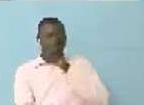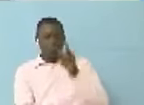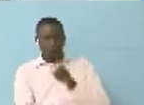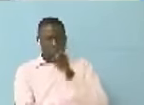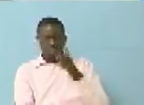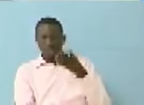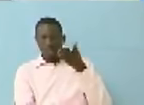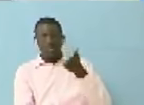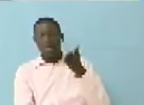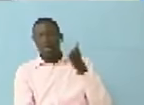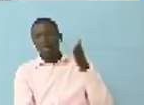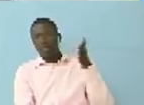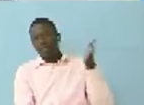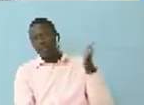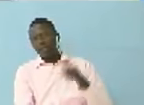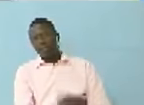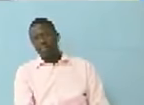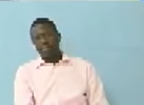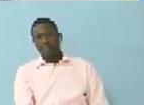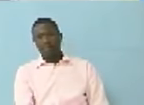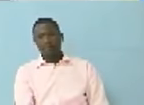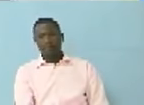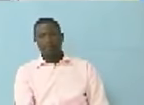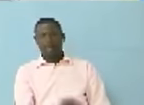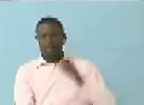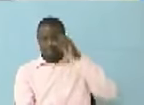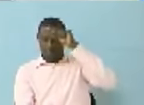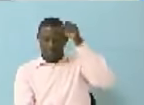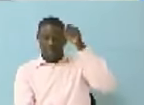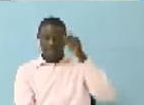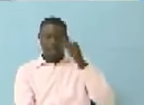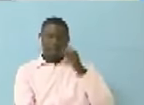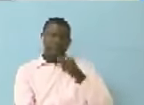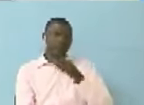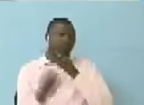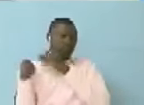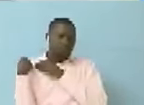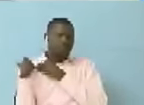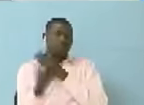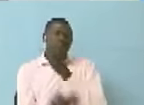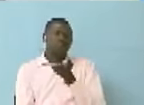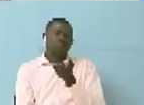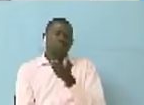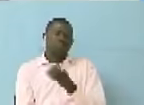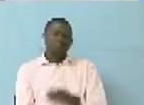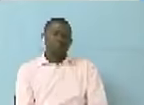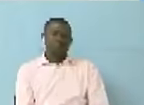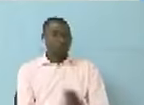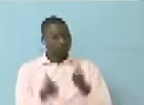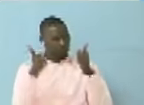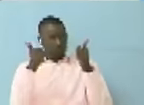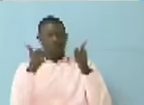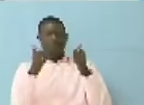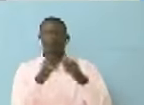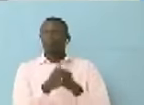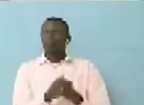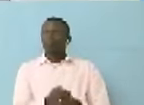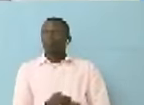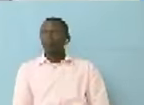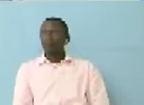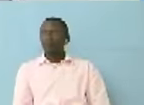at the panel? The President and Commander in Chief. President and Commander in Chief. Fantastic.